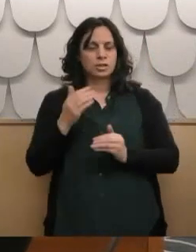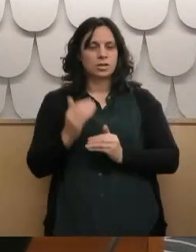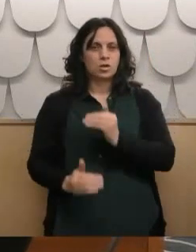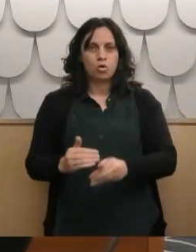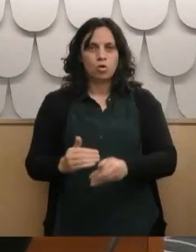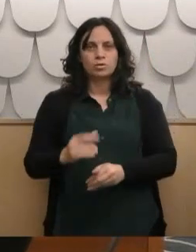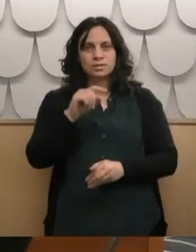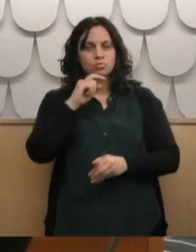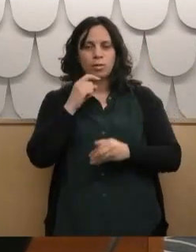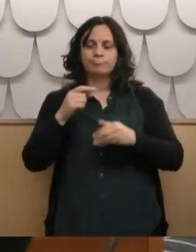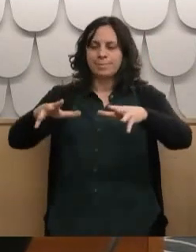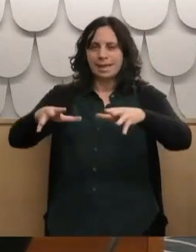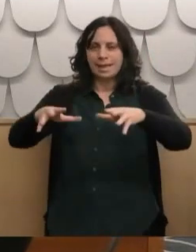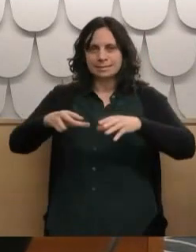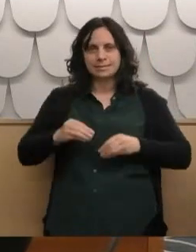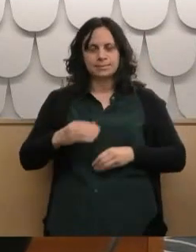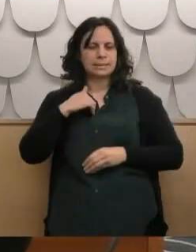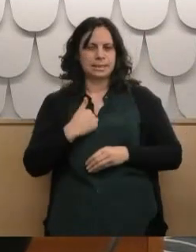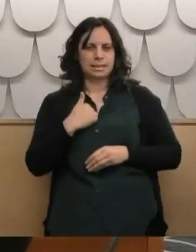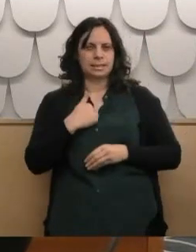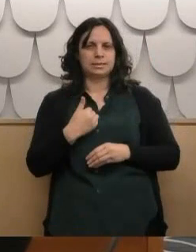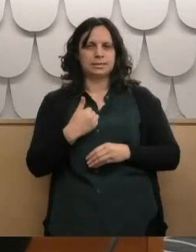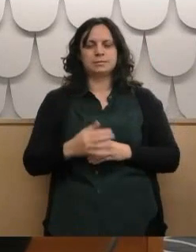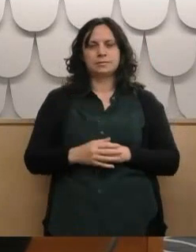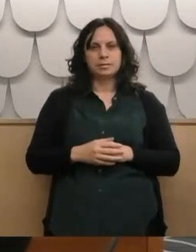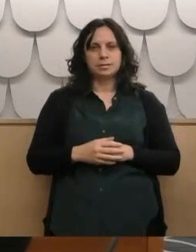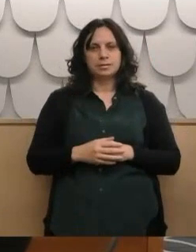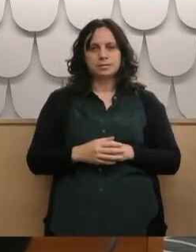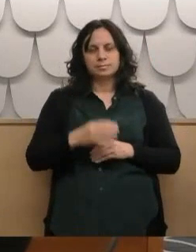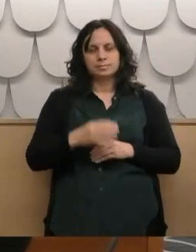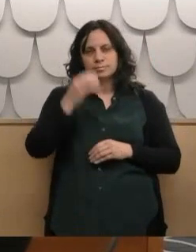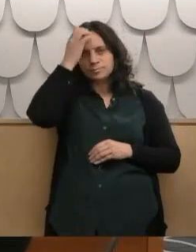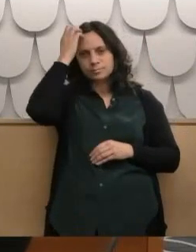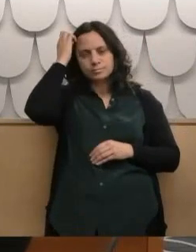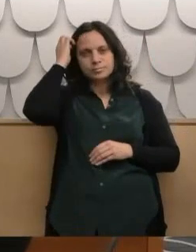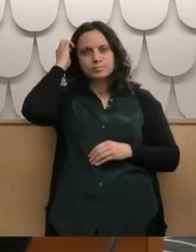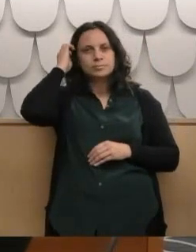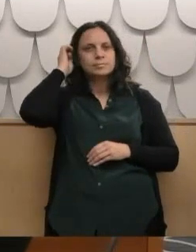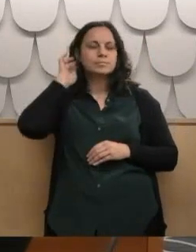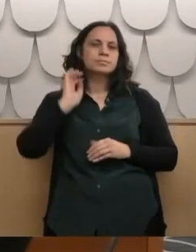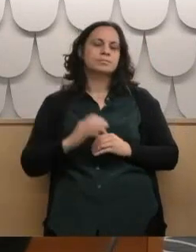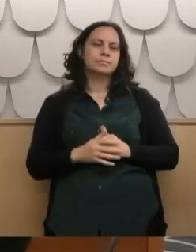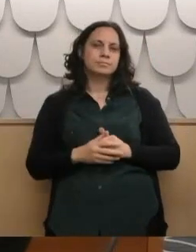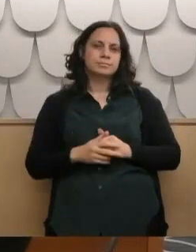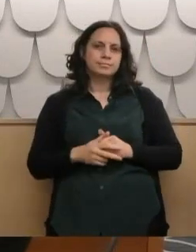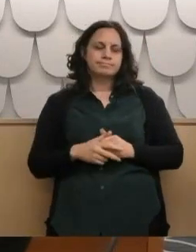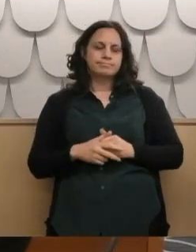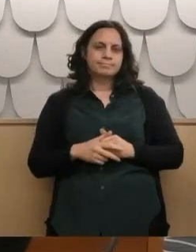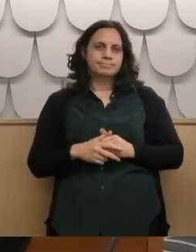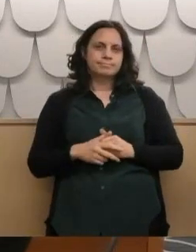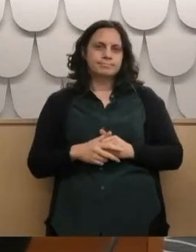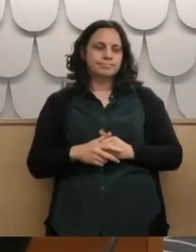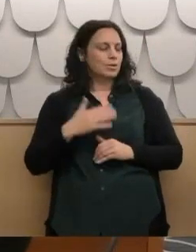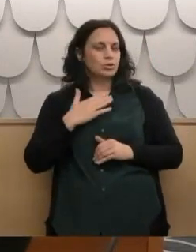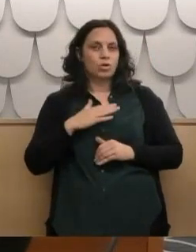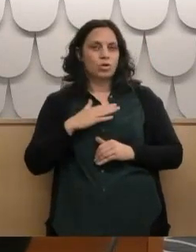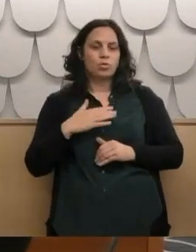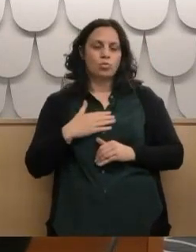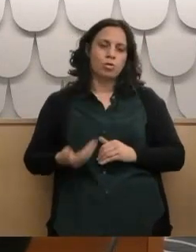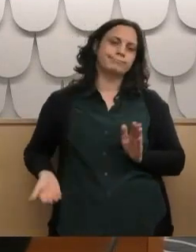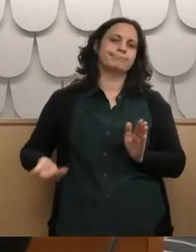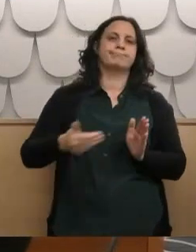needed, so that it is much, much more than another system